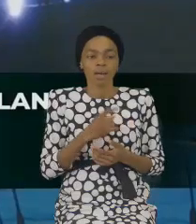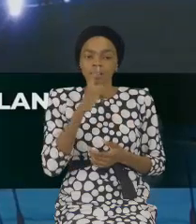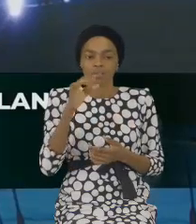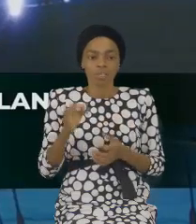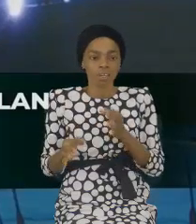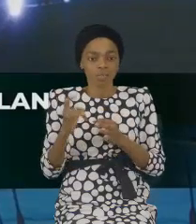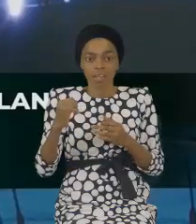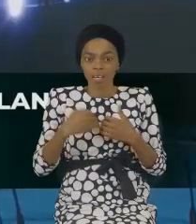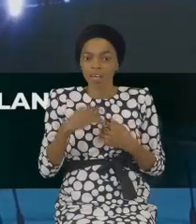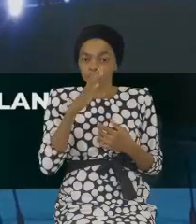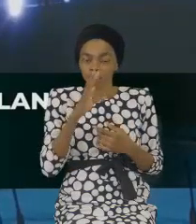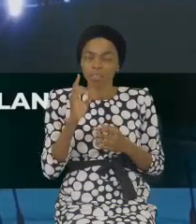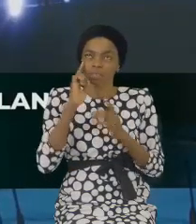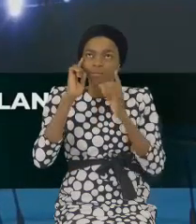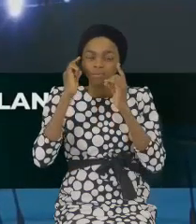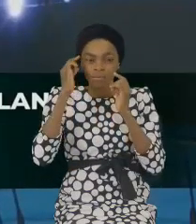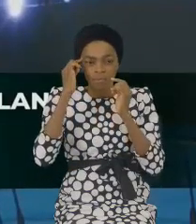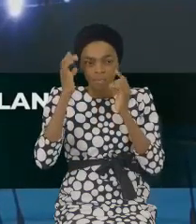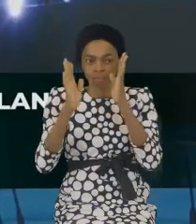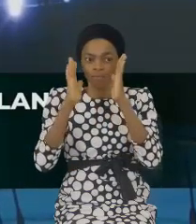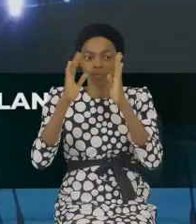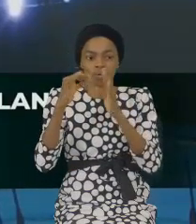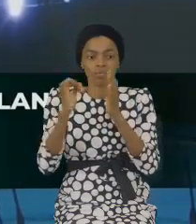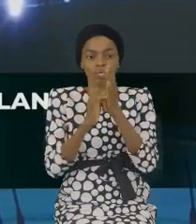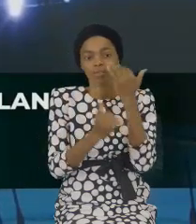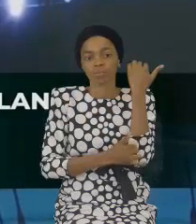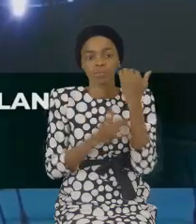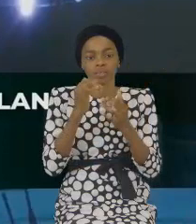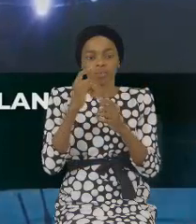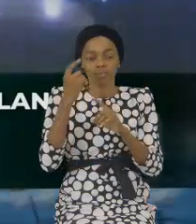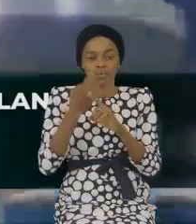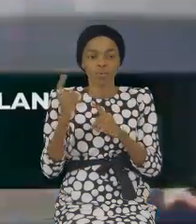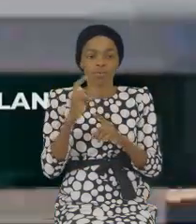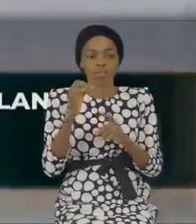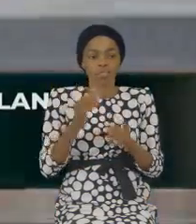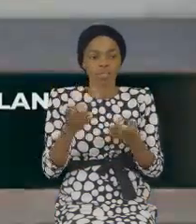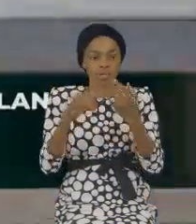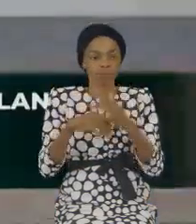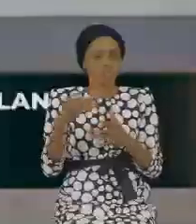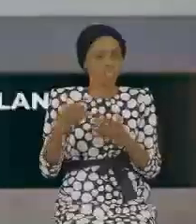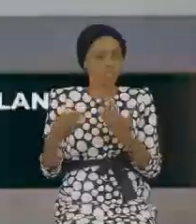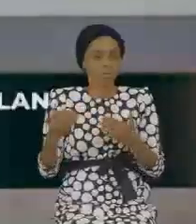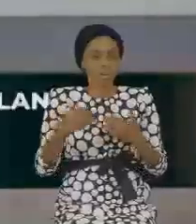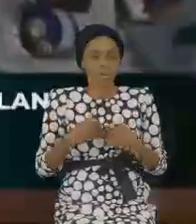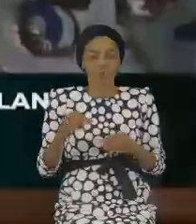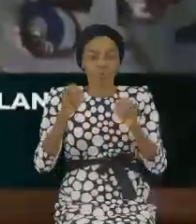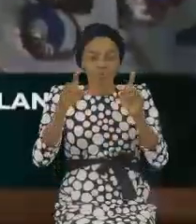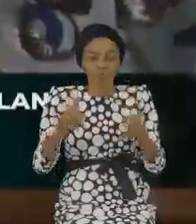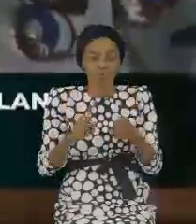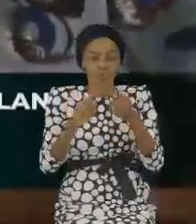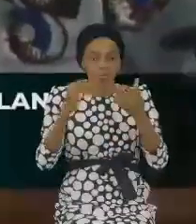of that country from whence they came out, they might have had opportunity to